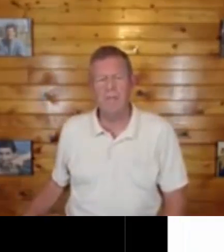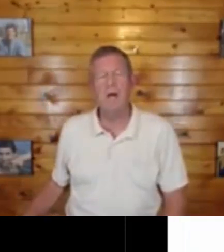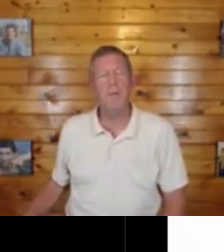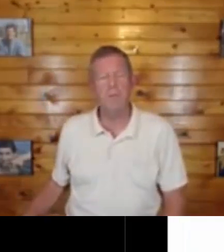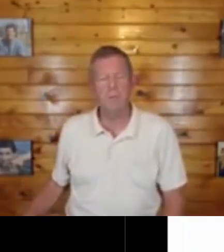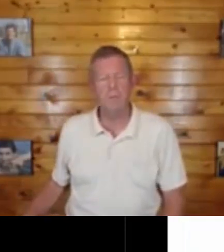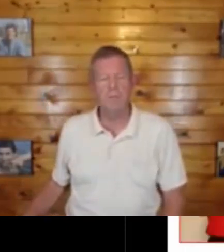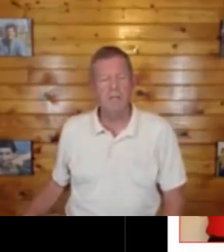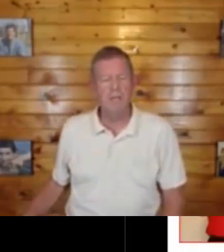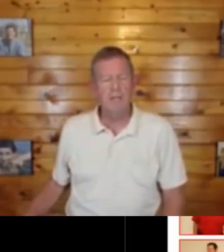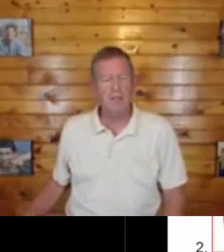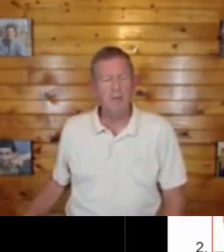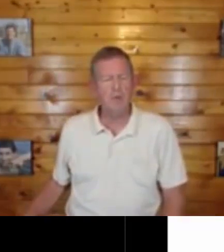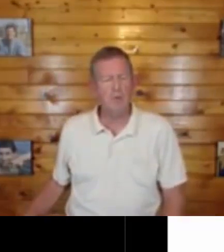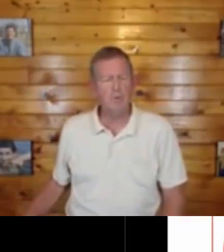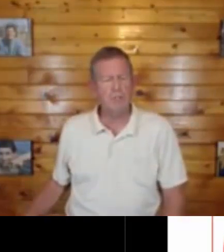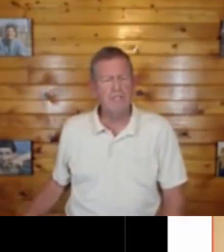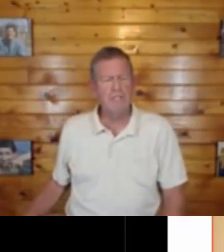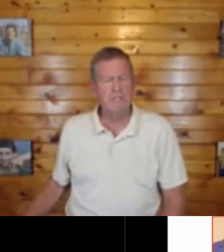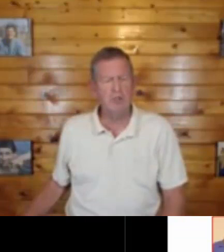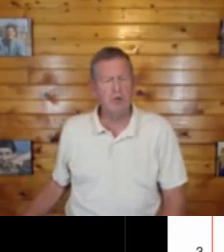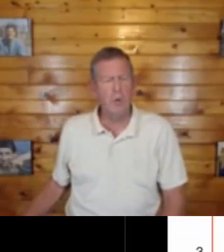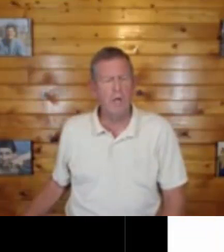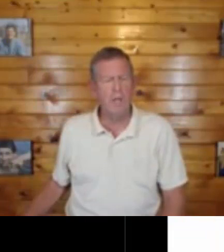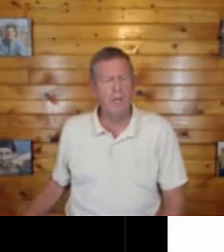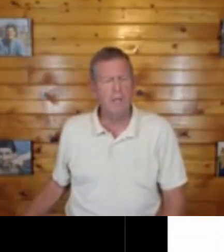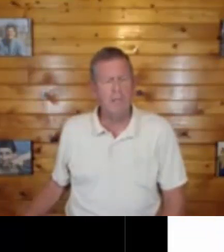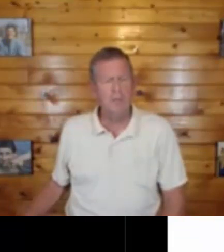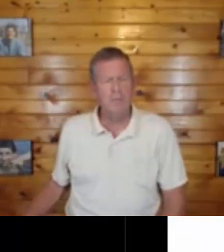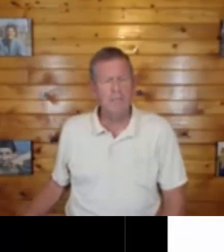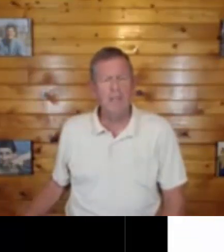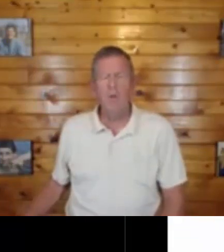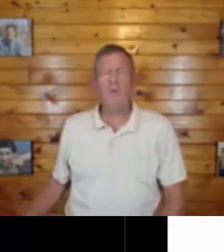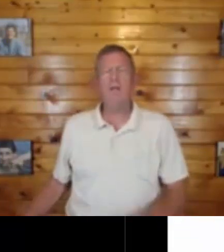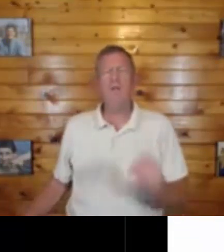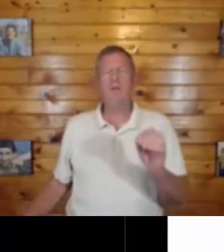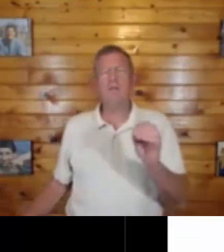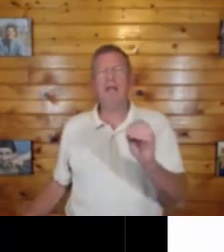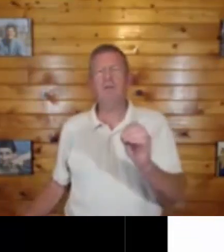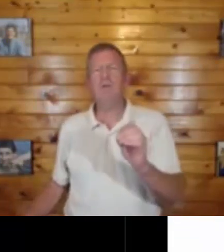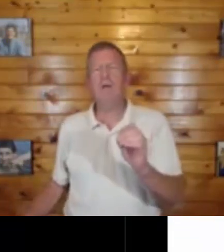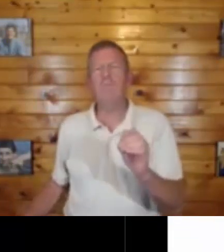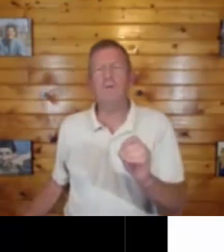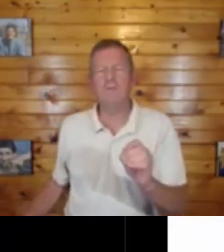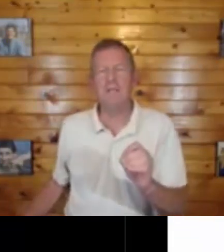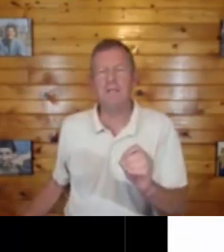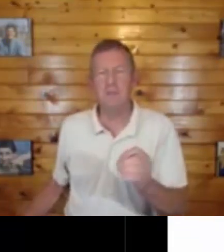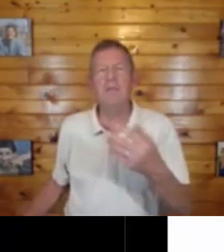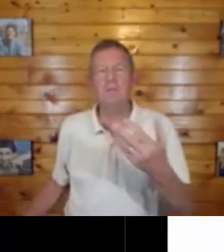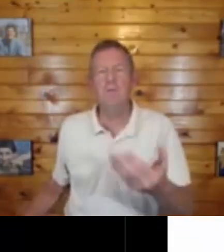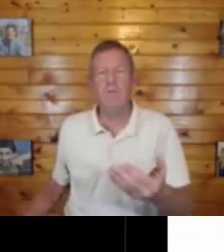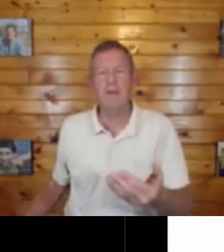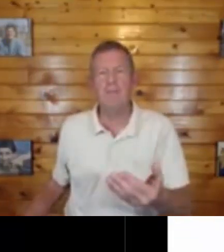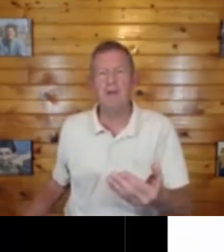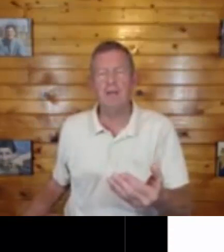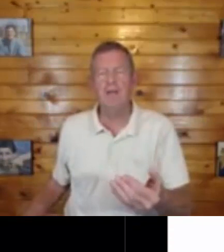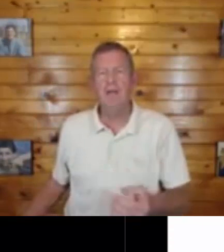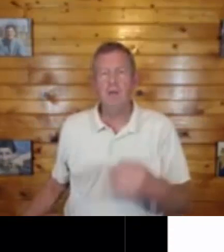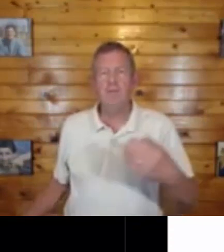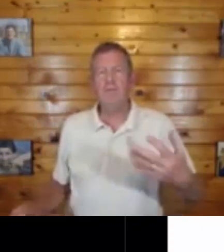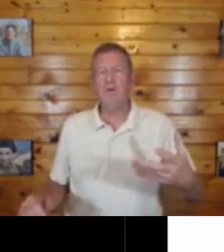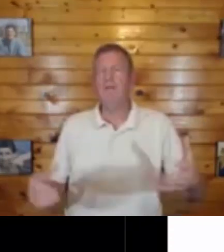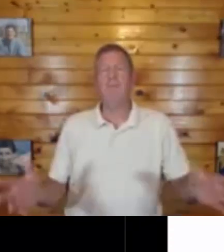pense. Oui, 1.12. Leçon 6, je crois. Okay, what we're going to do here is I'm going to ask you to try and form some sentences with this new